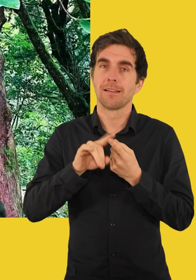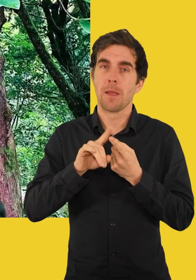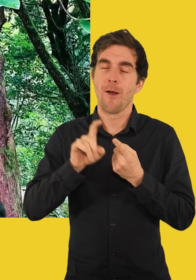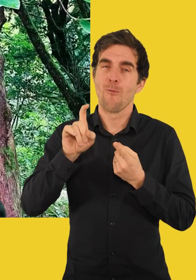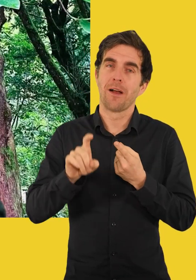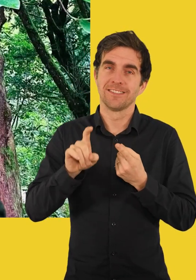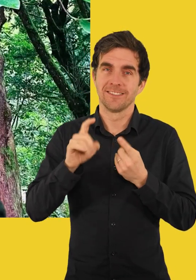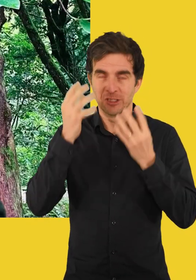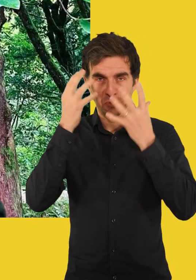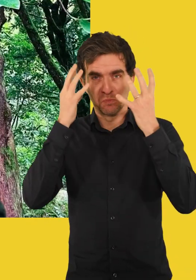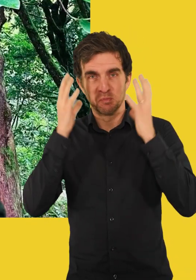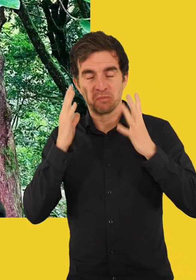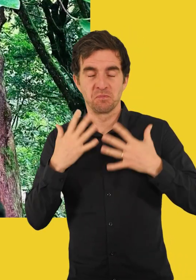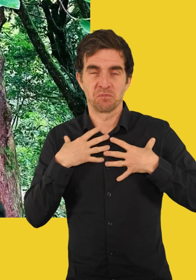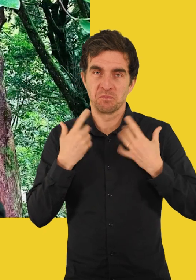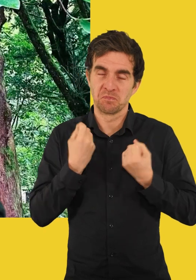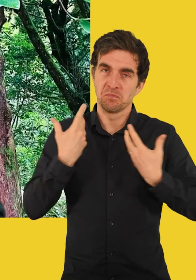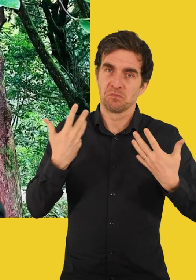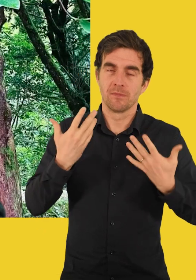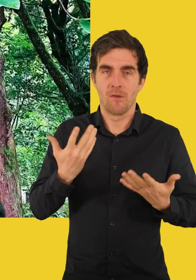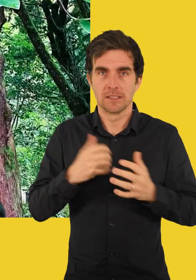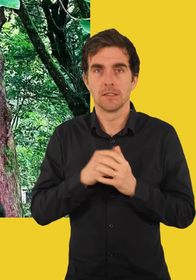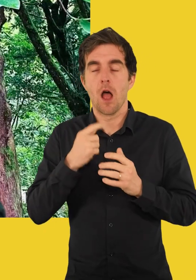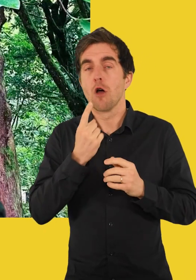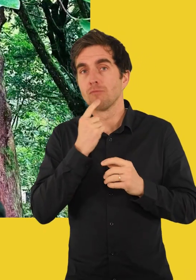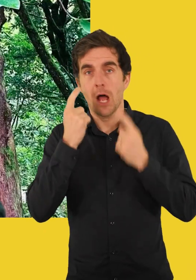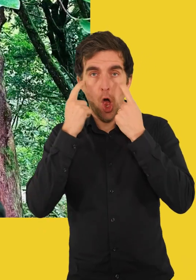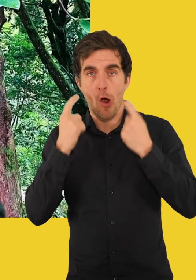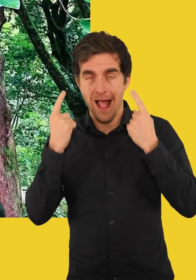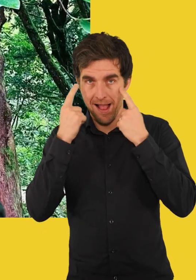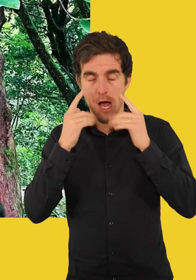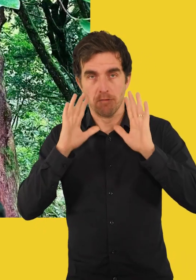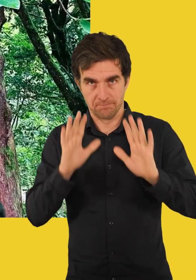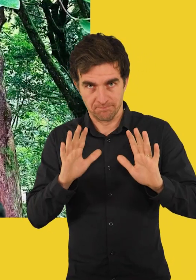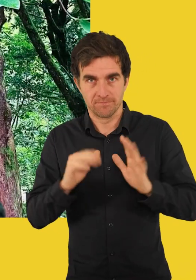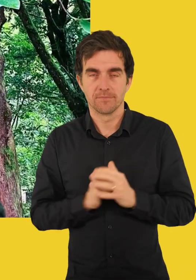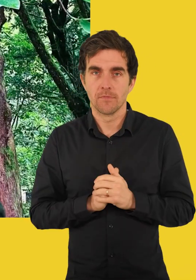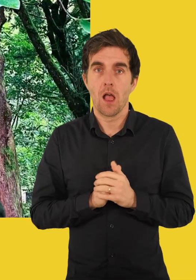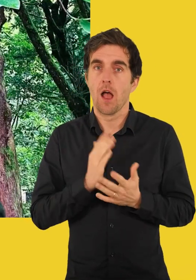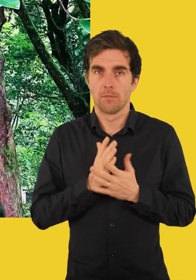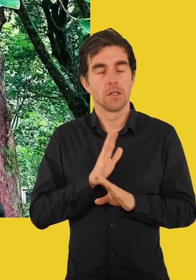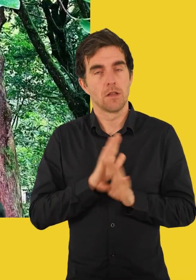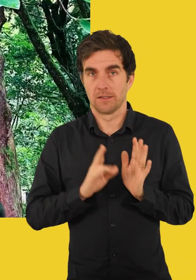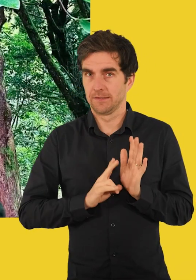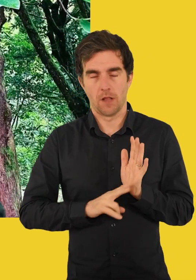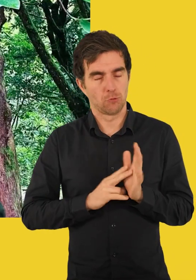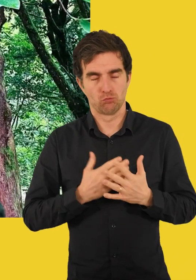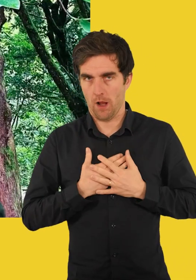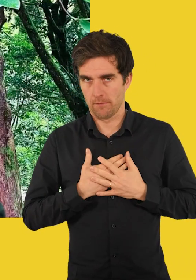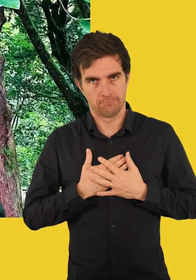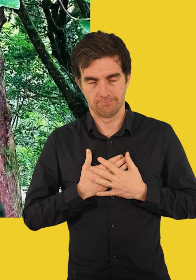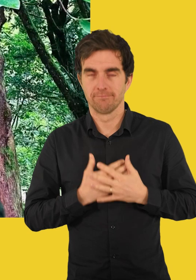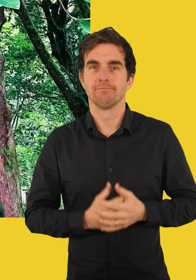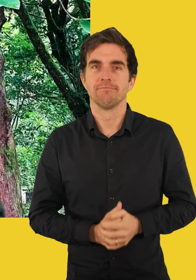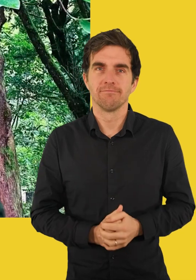of Elizabeth I vibes today. I have red curly hair. It's definitely not